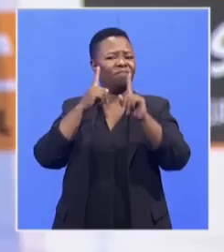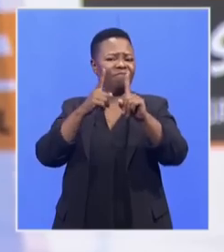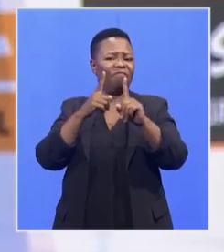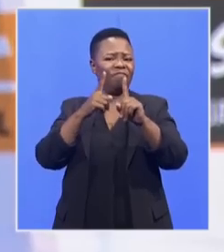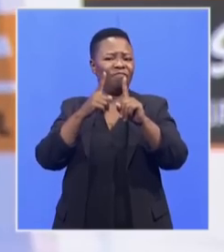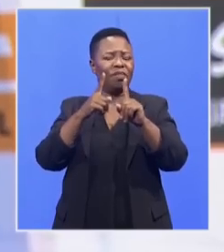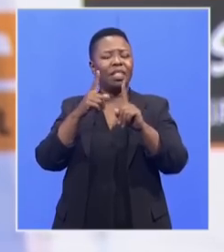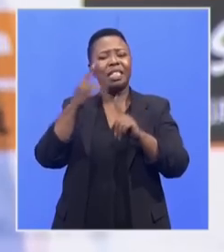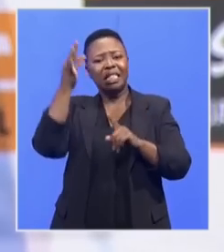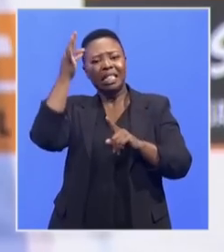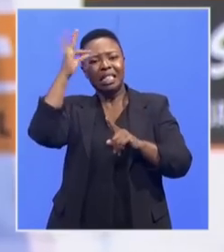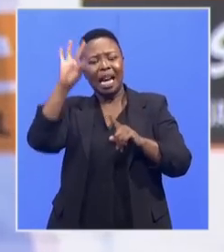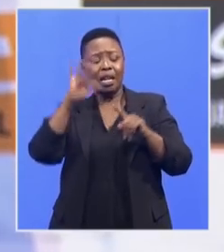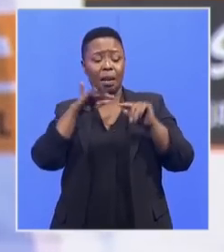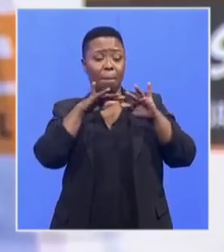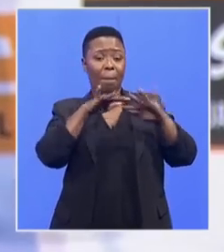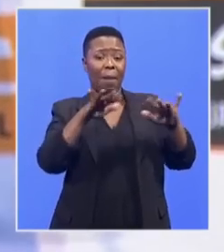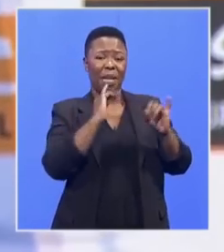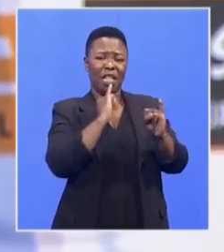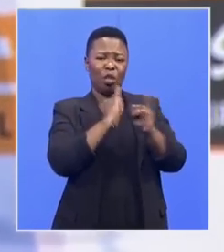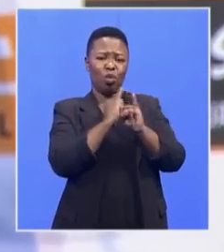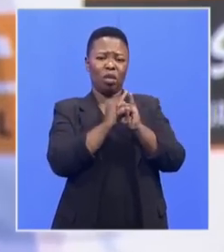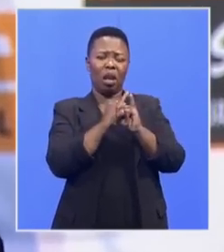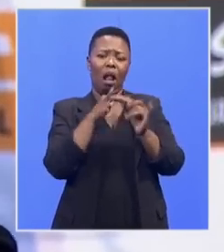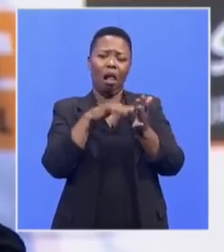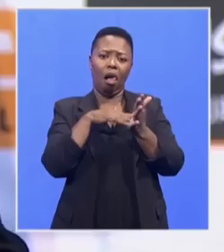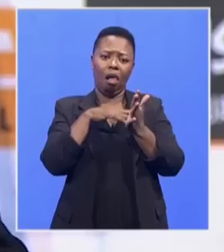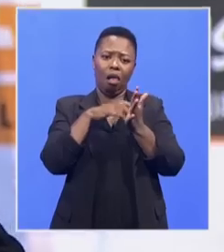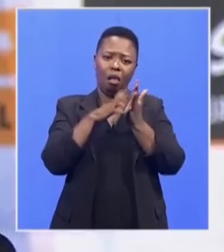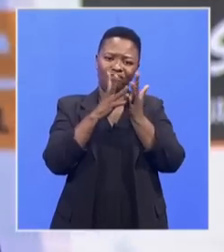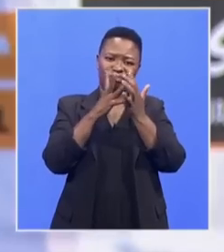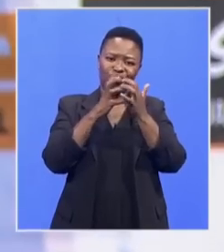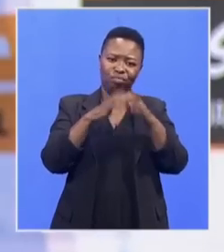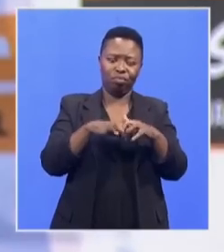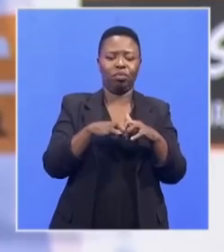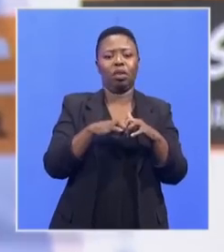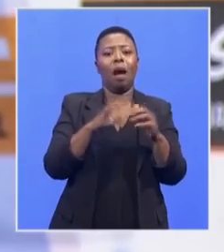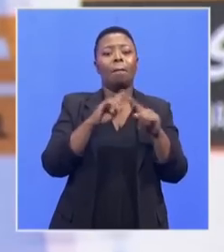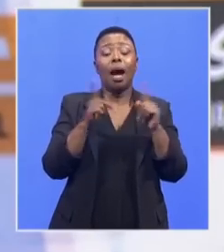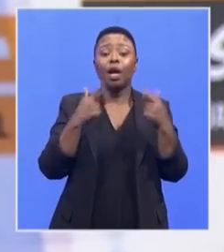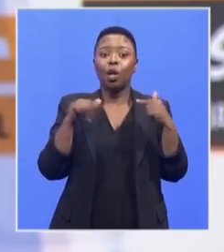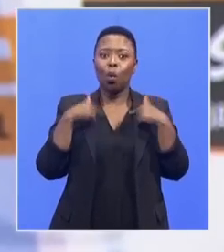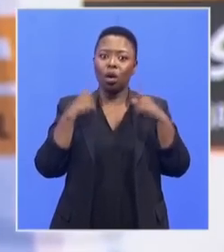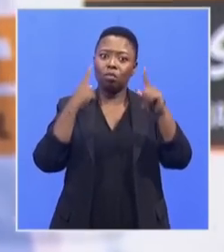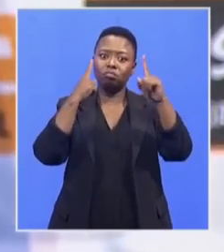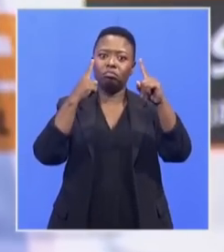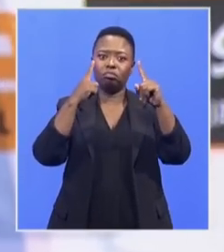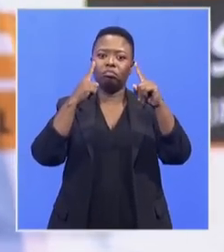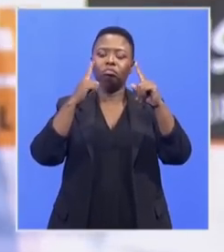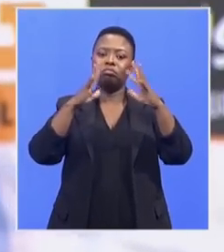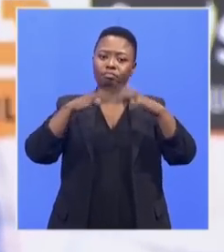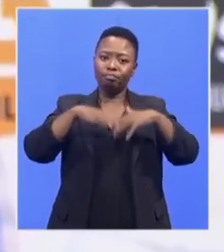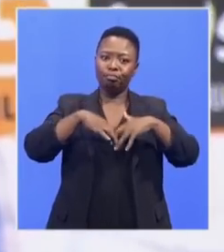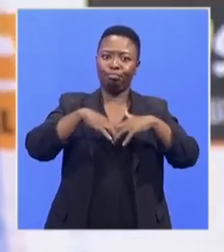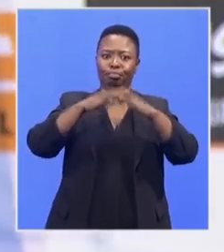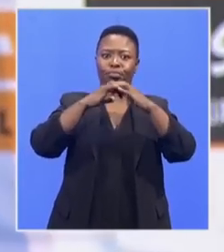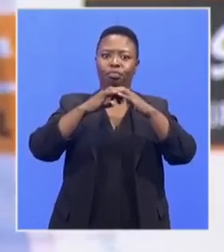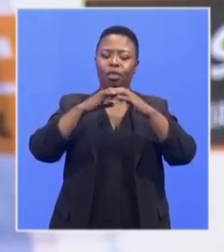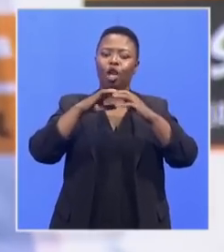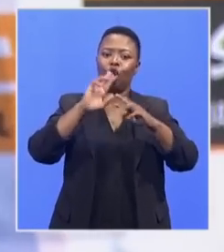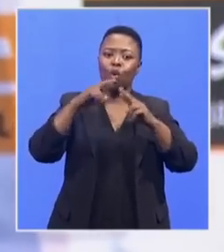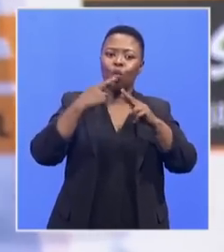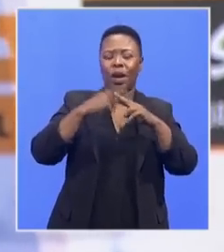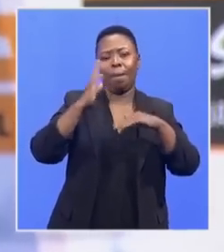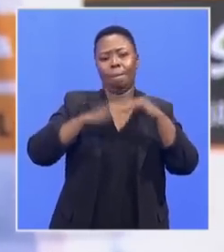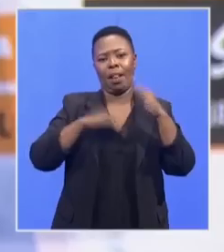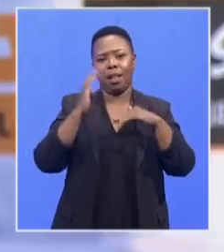public institutions. As we work to rebuild and reconstruct, we face